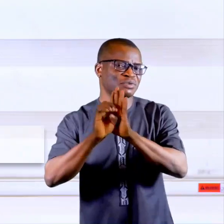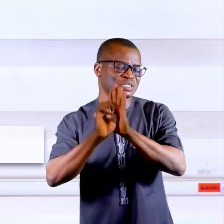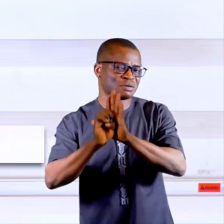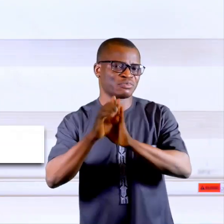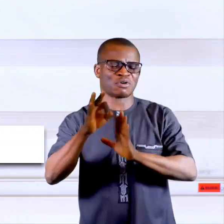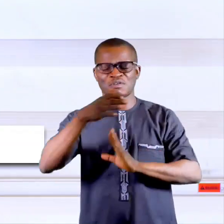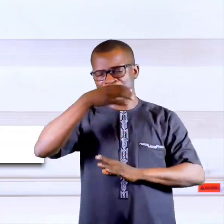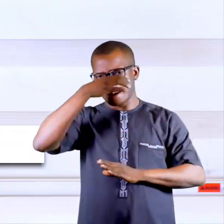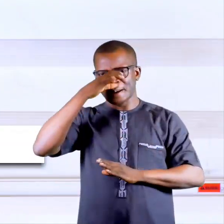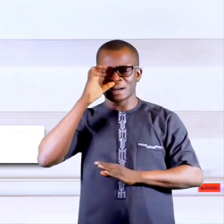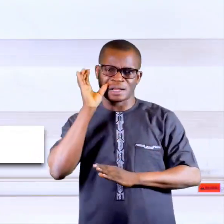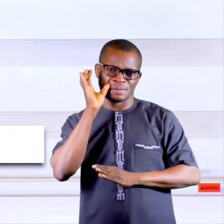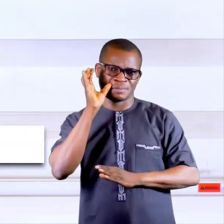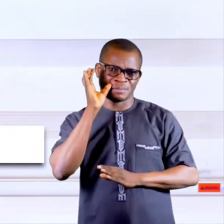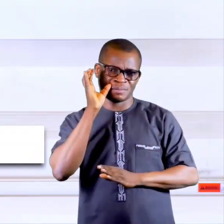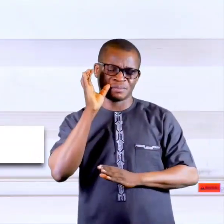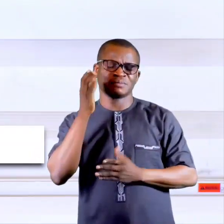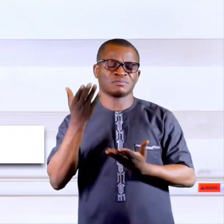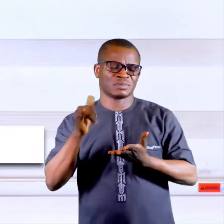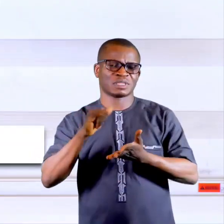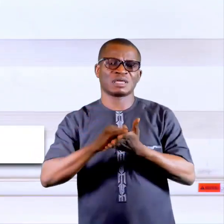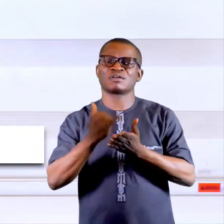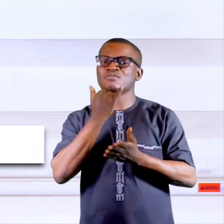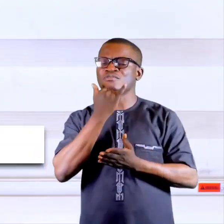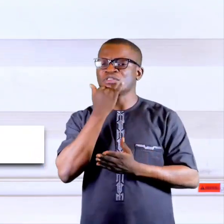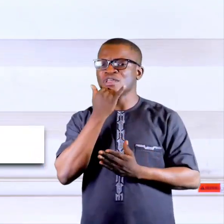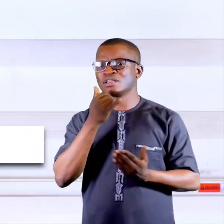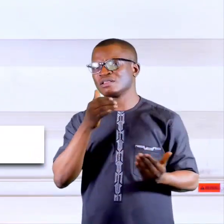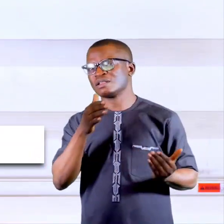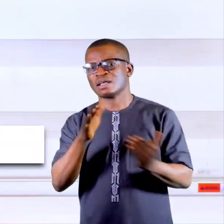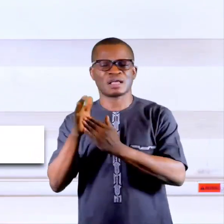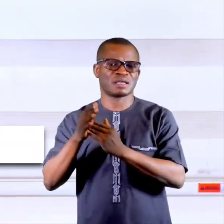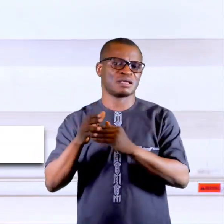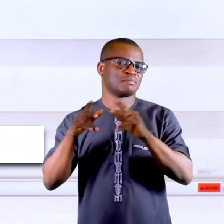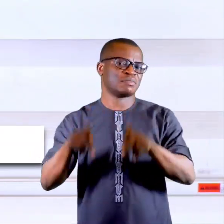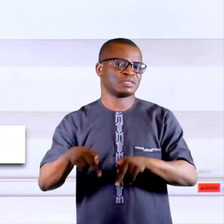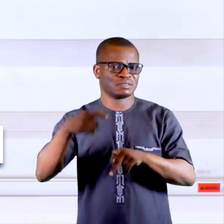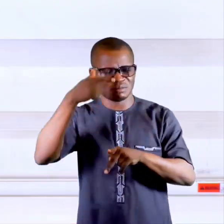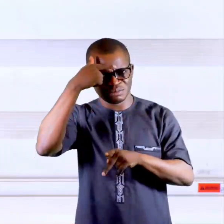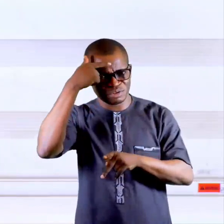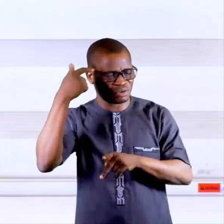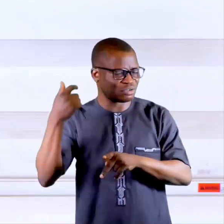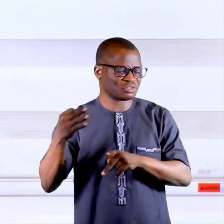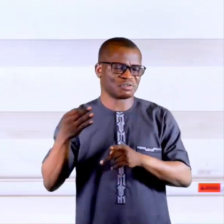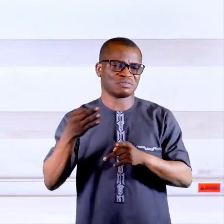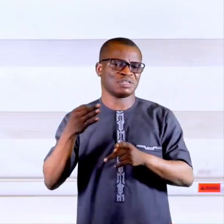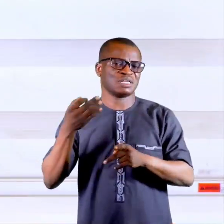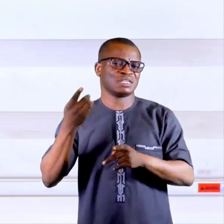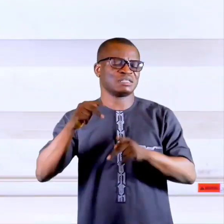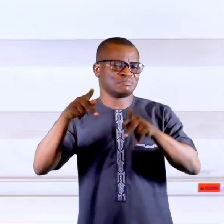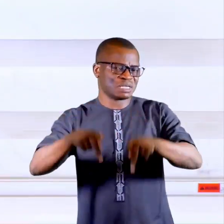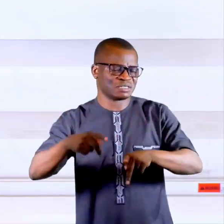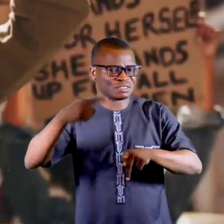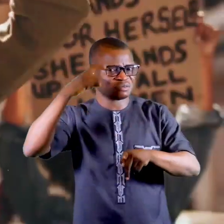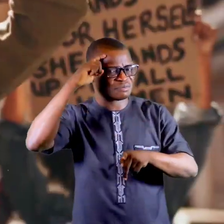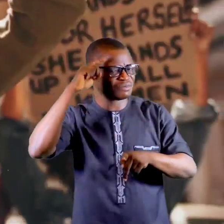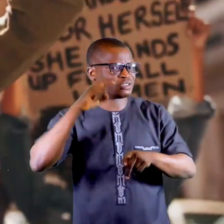of crimes that are, committed against a person because of the person's sex or